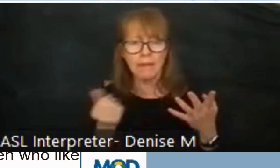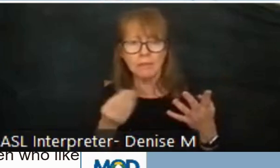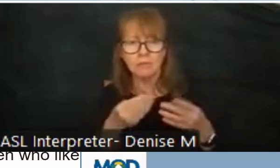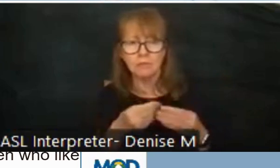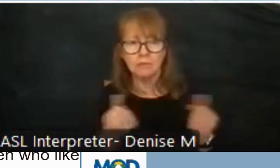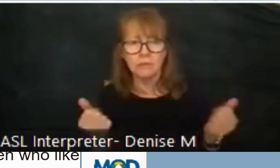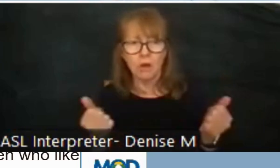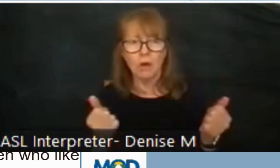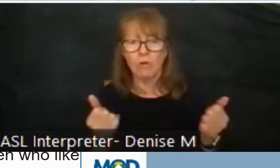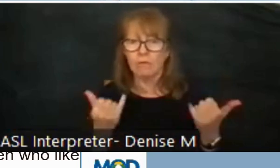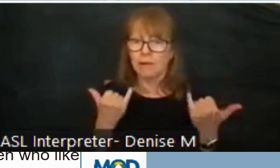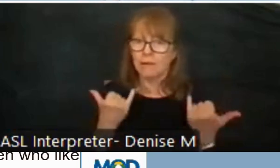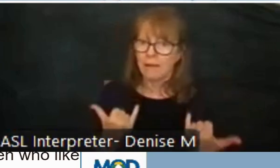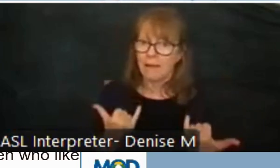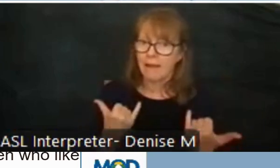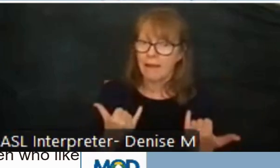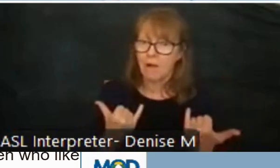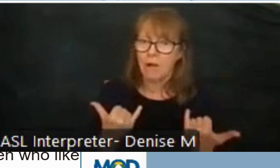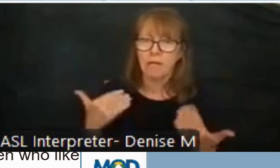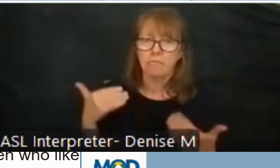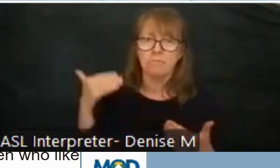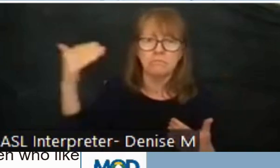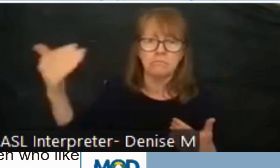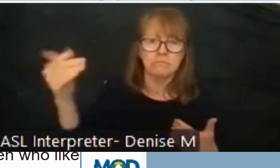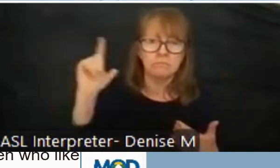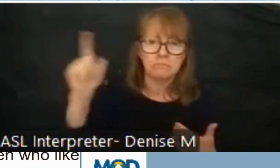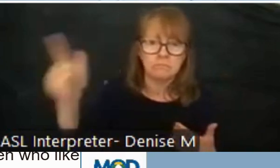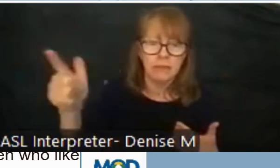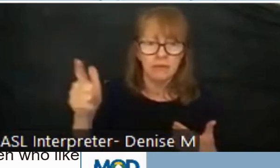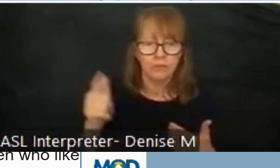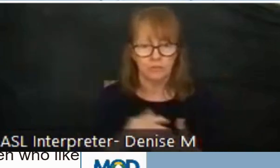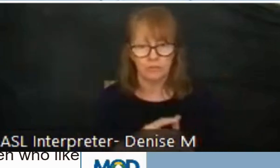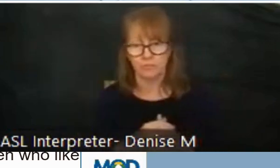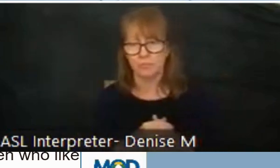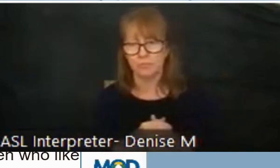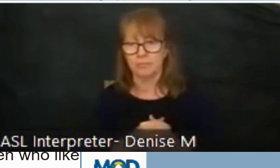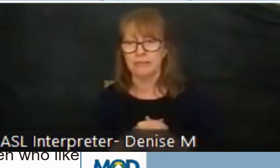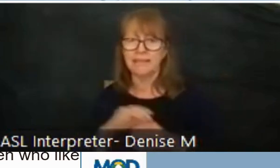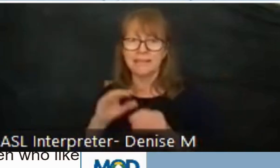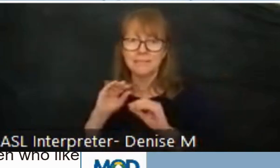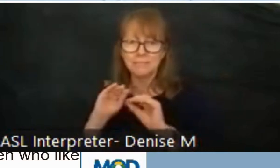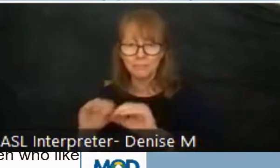the longer term. You can share your thoughts in the chat.